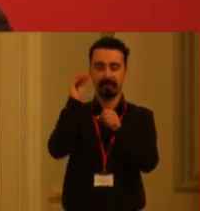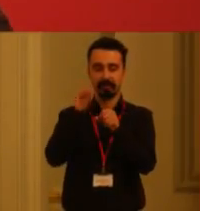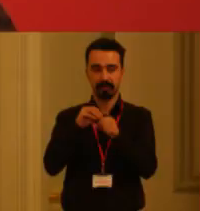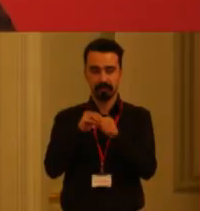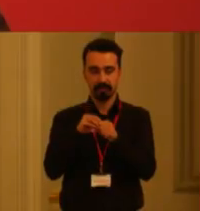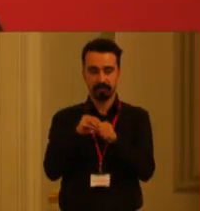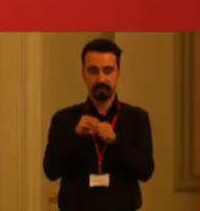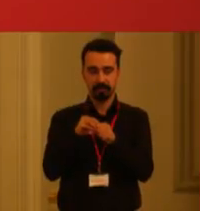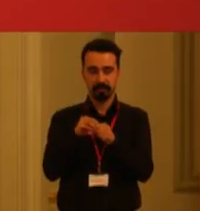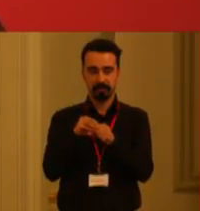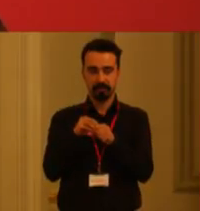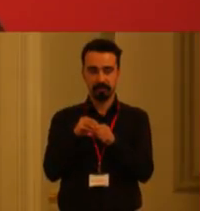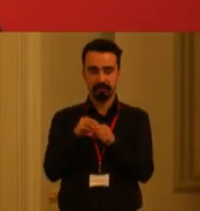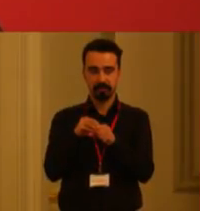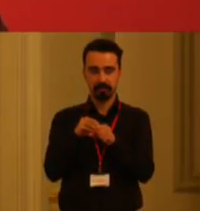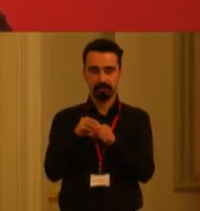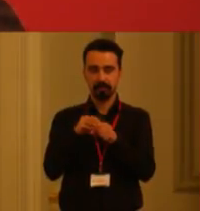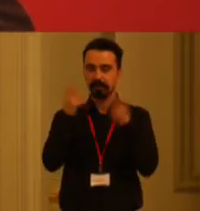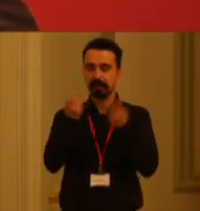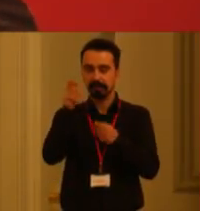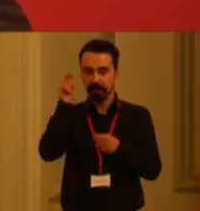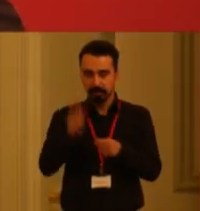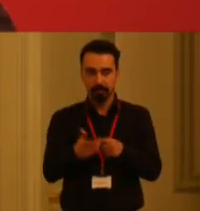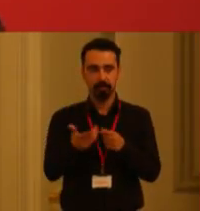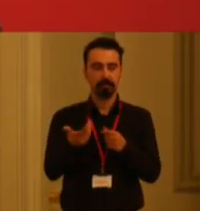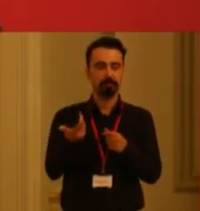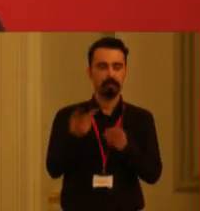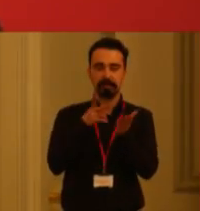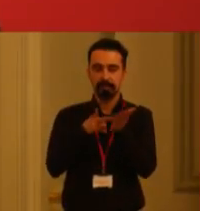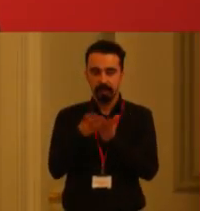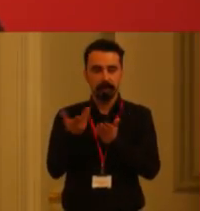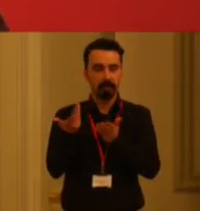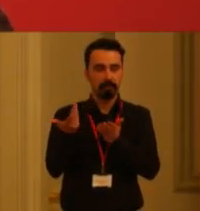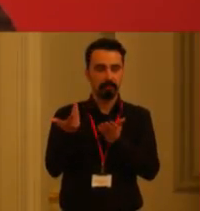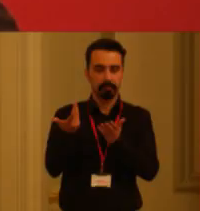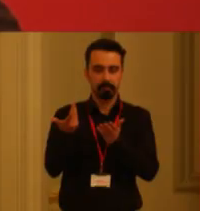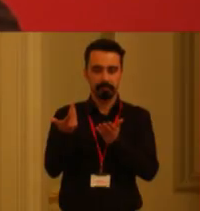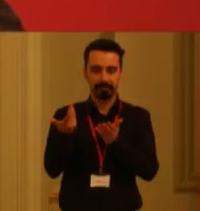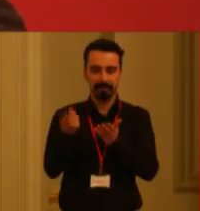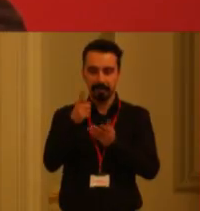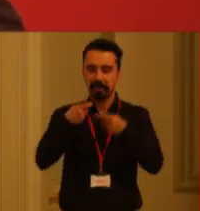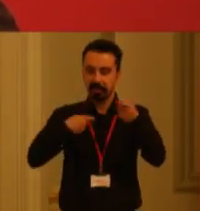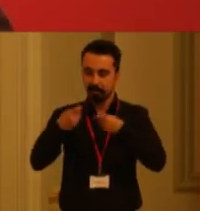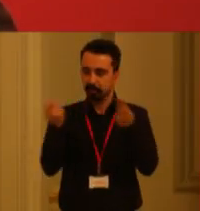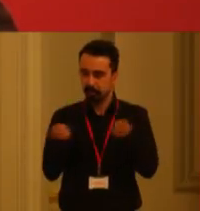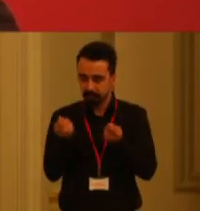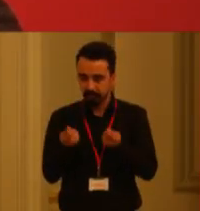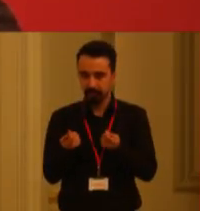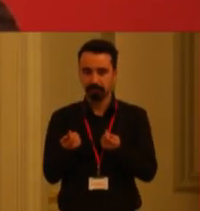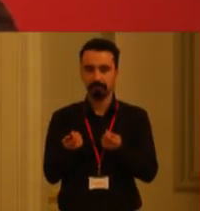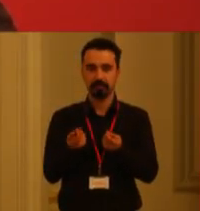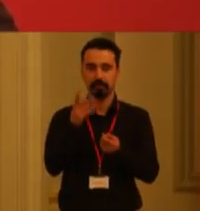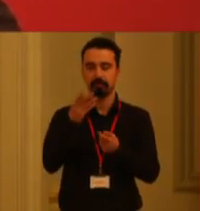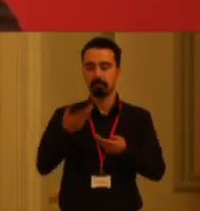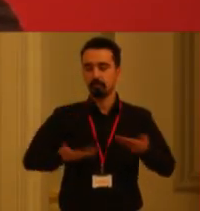children. And the most thing they can do is they work in family business, like maybe a